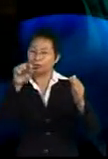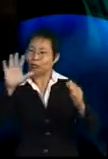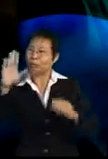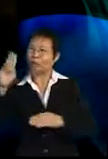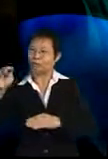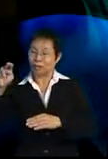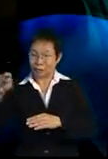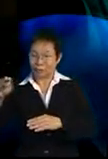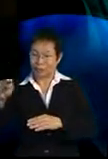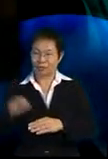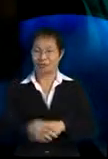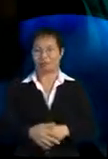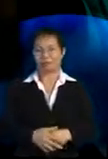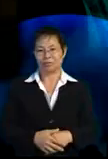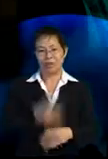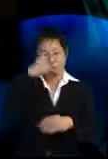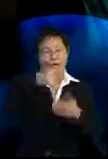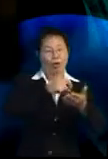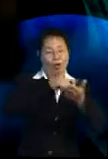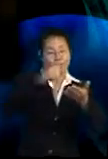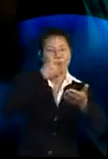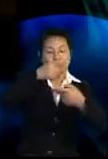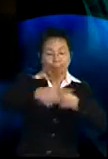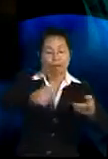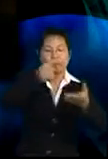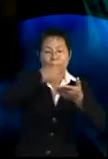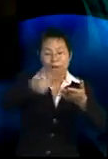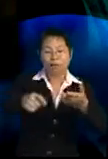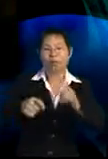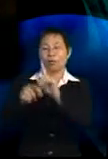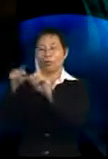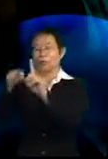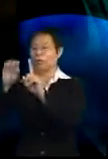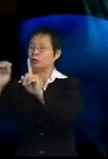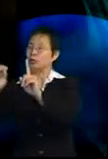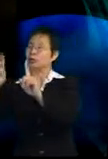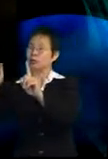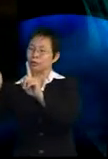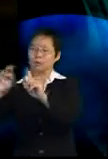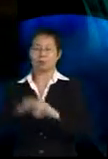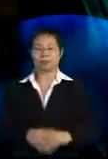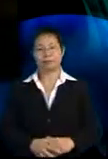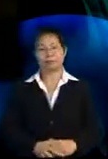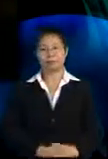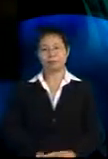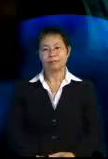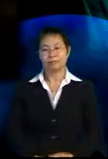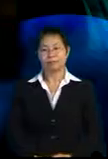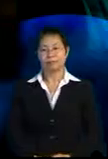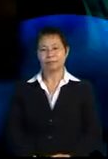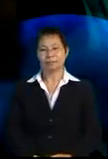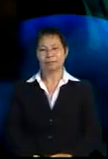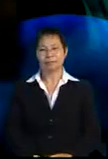The magnitude of force for pencil case is 1.0 Newton.